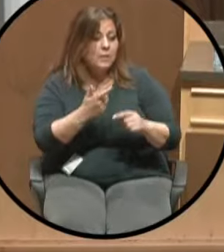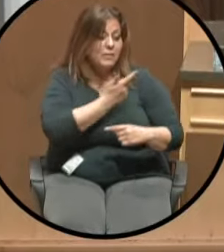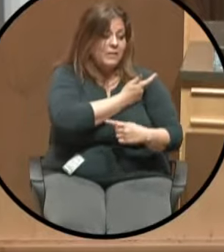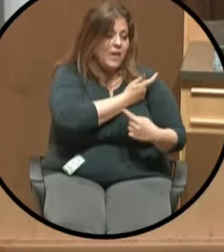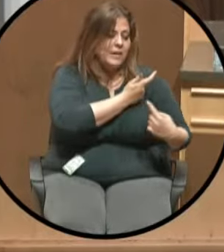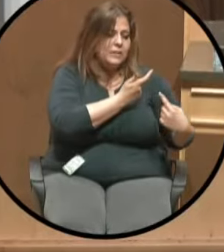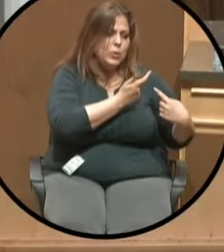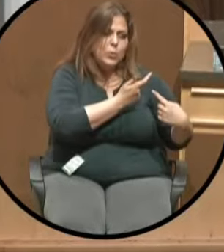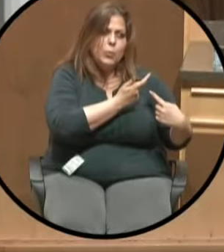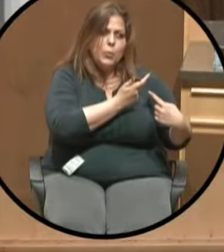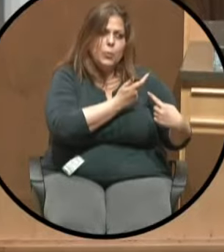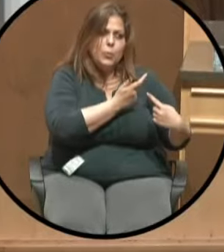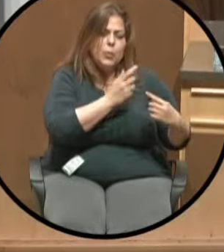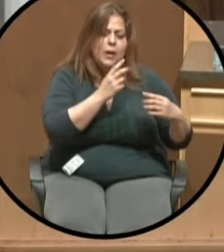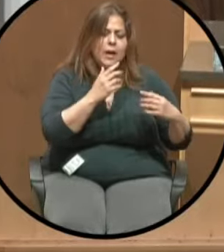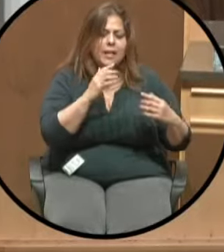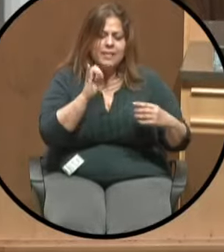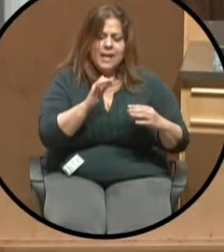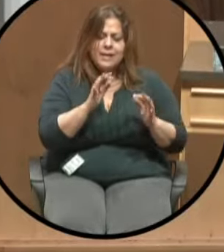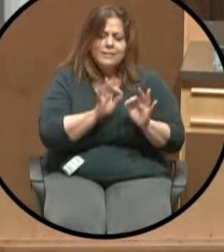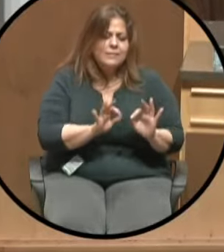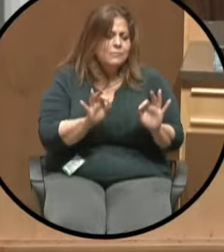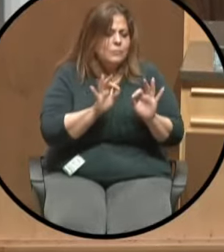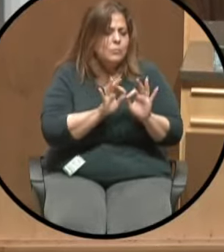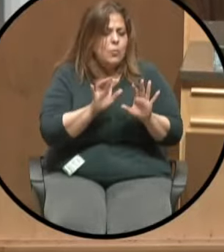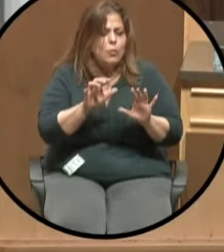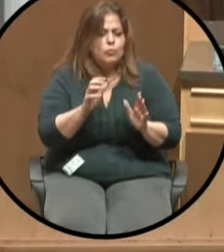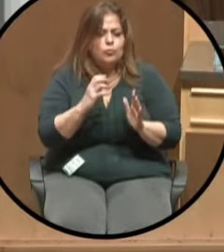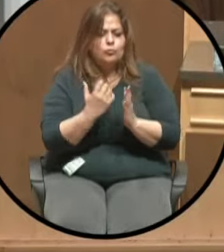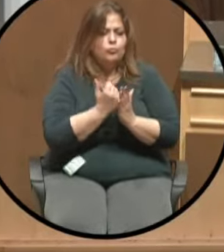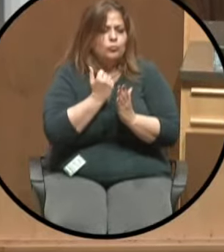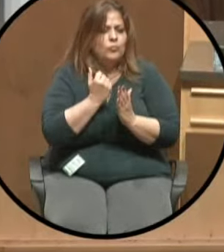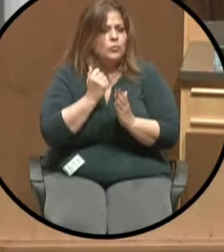one significant step towards getting to that better time.